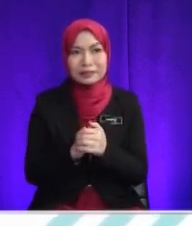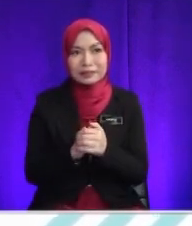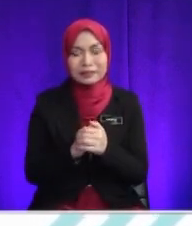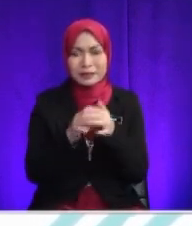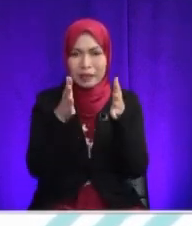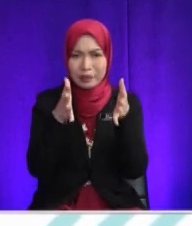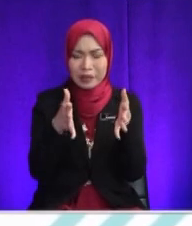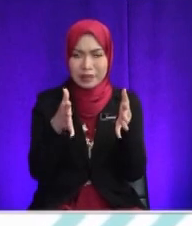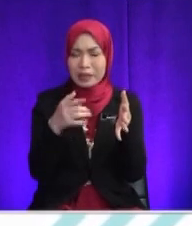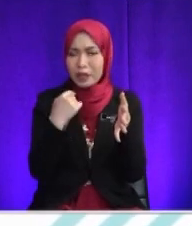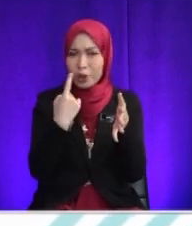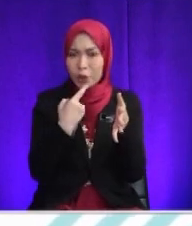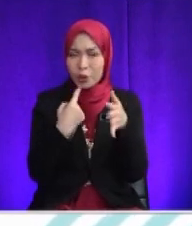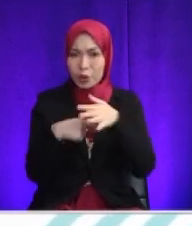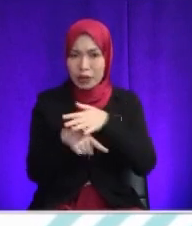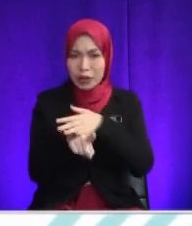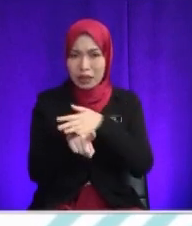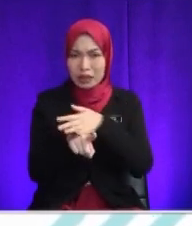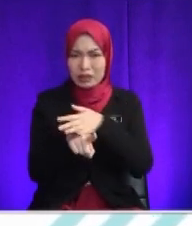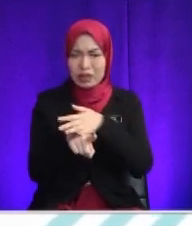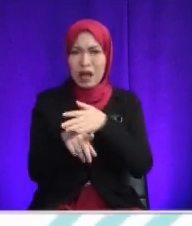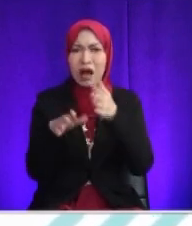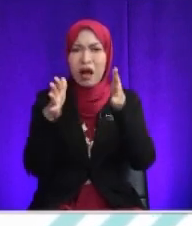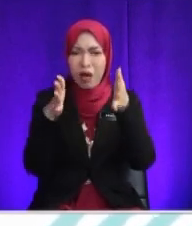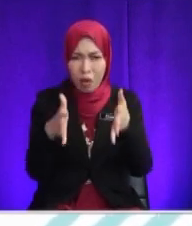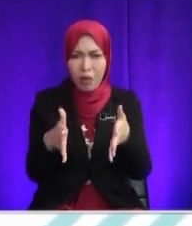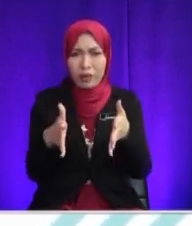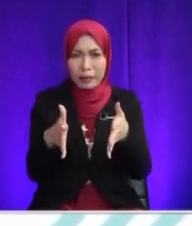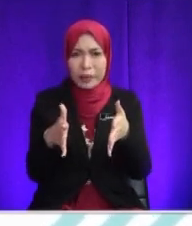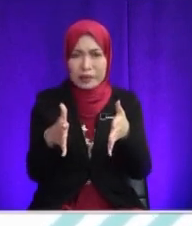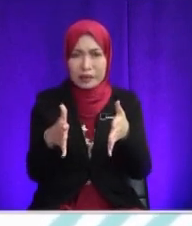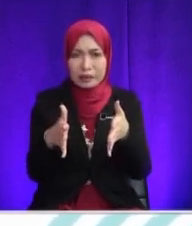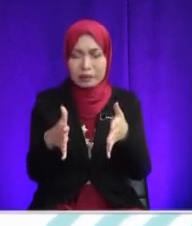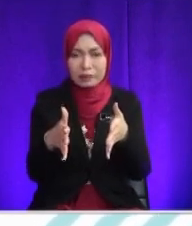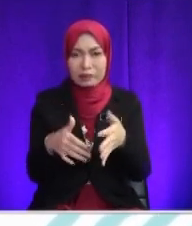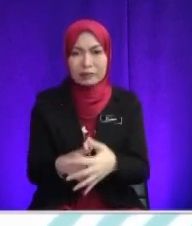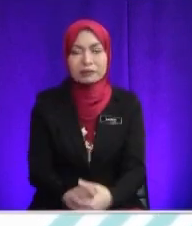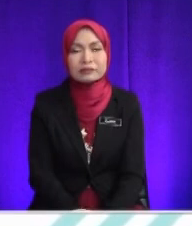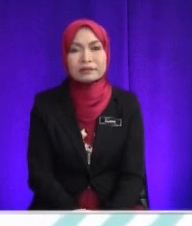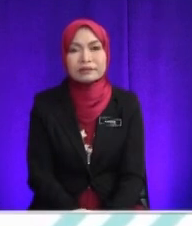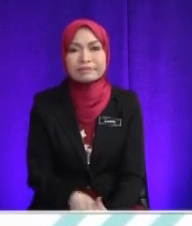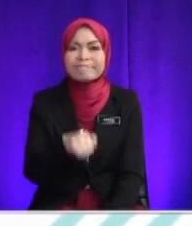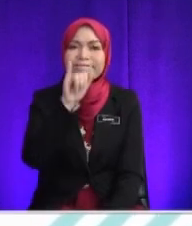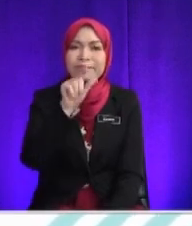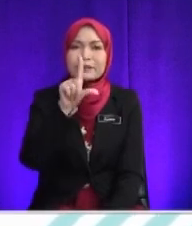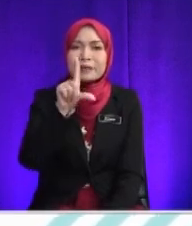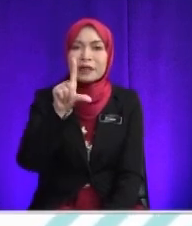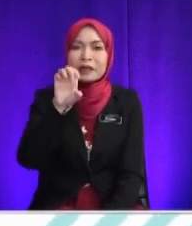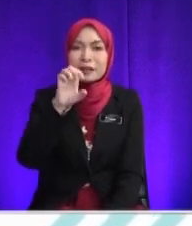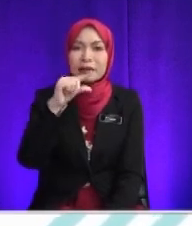Do you agree? Show me your red or your blue. Show me your red or your green. Red or green. So red or green?